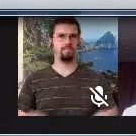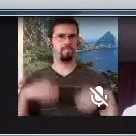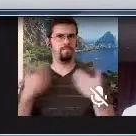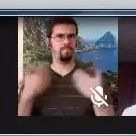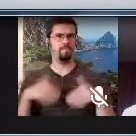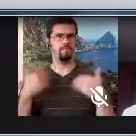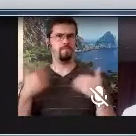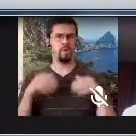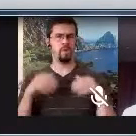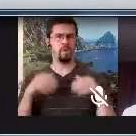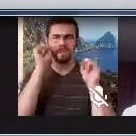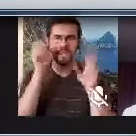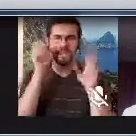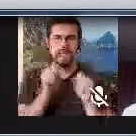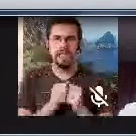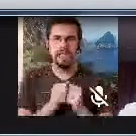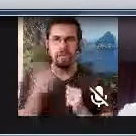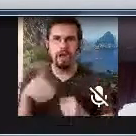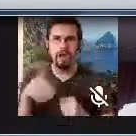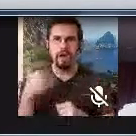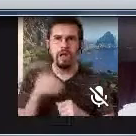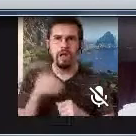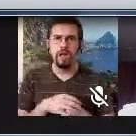Wow. Um,